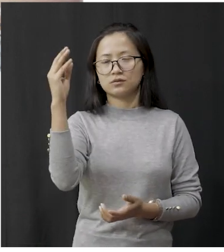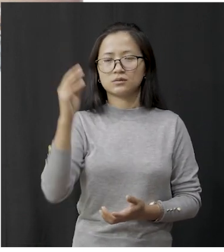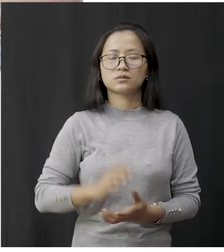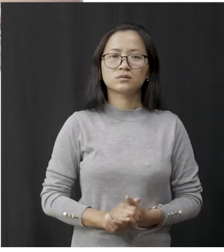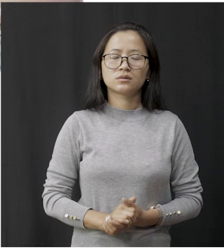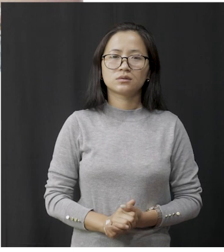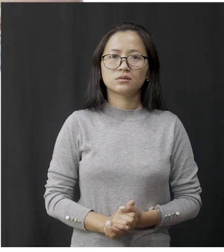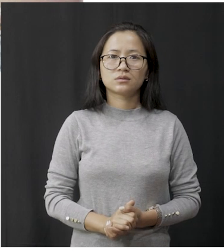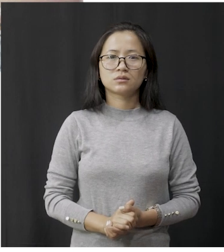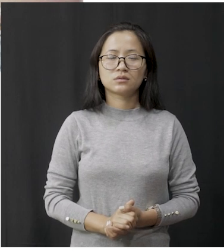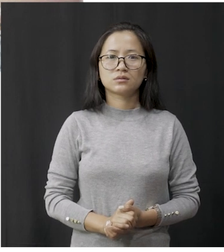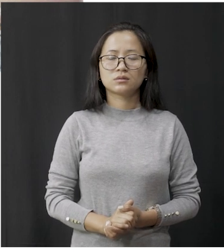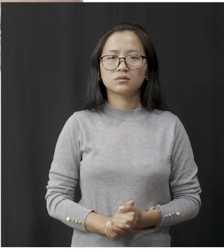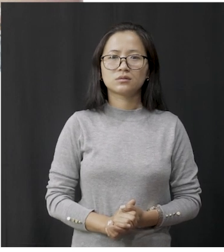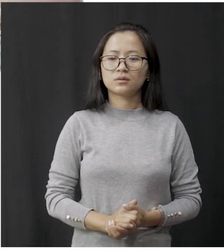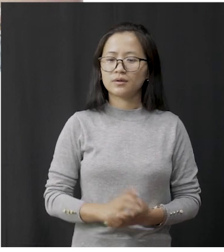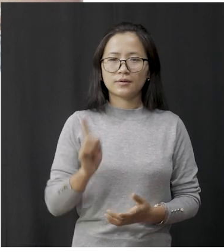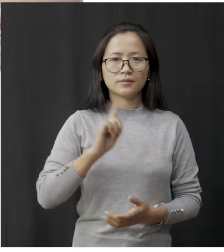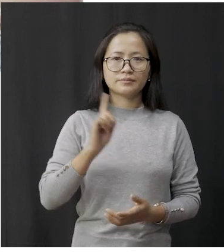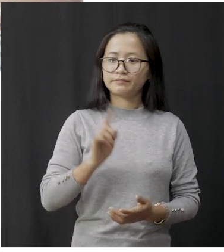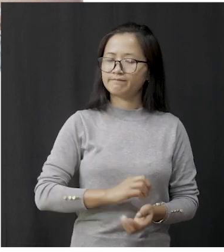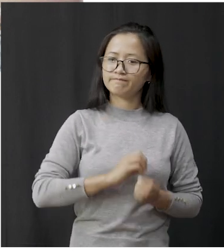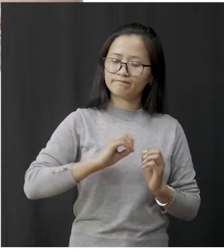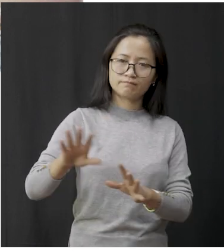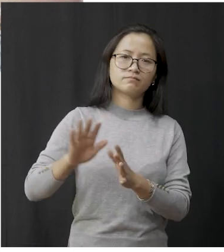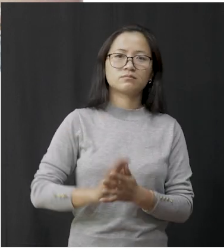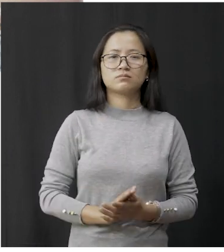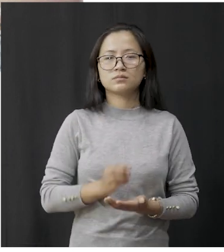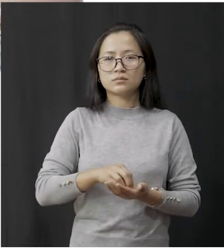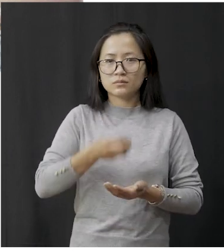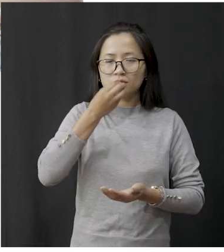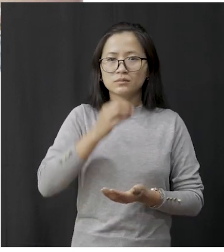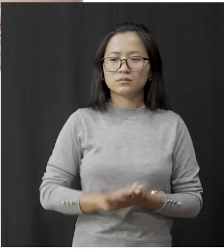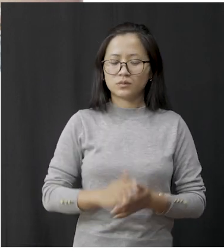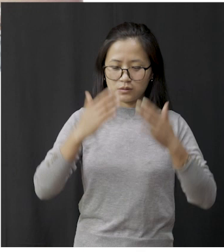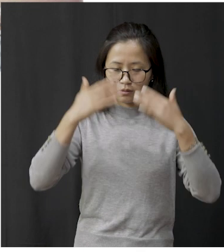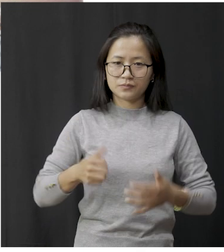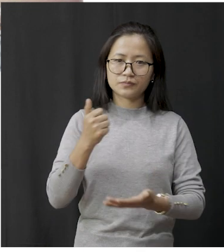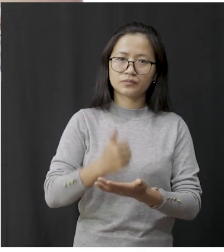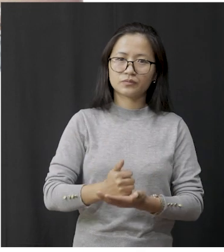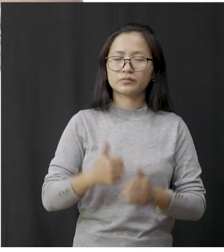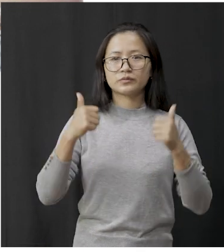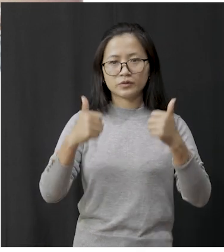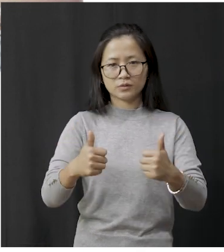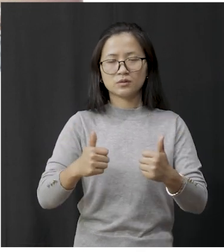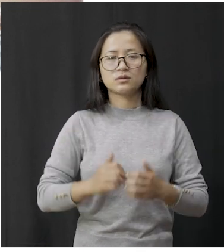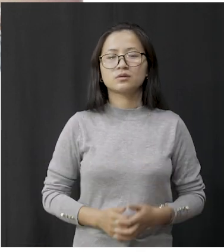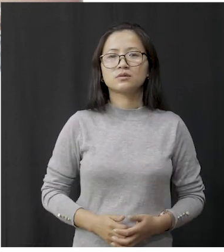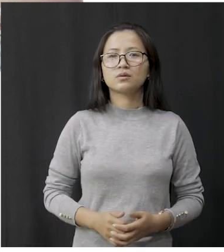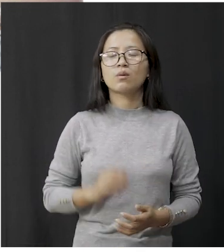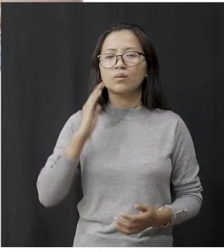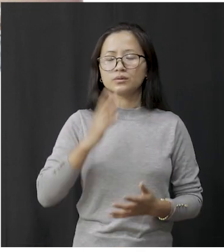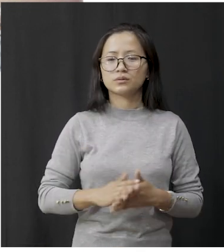evening. And students, never skip a meal, okay? Because we should stay fit and healthy. And when we